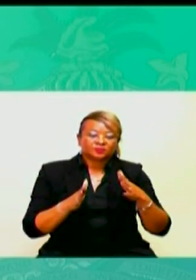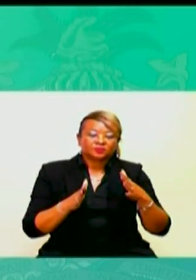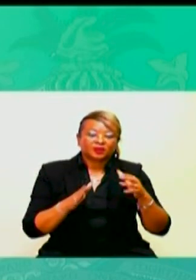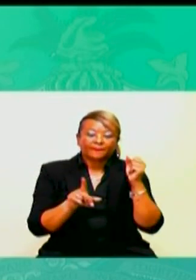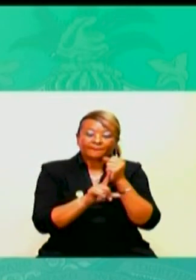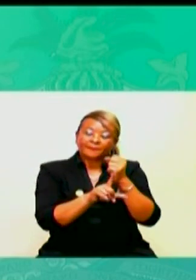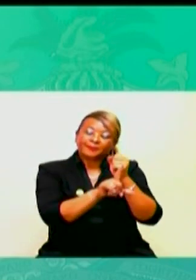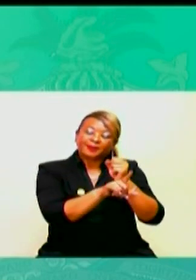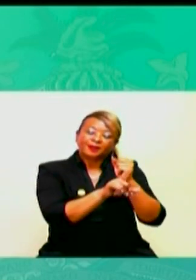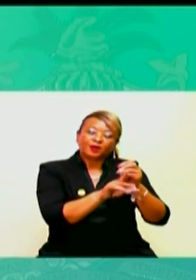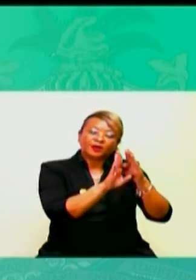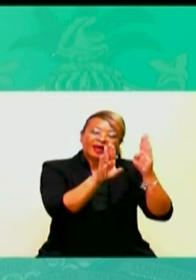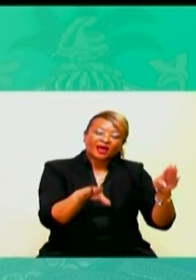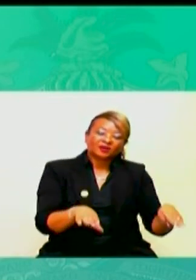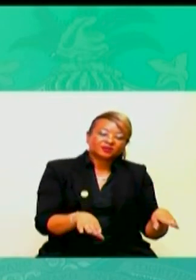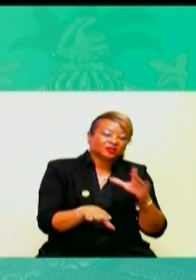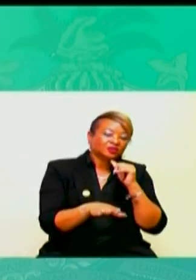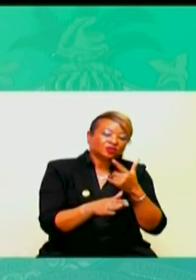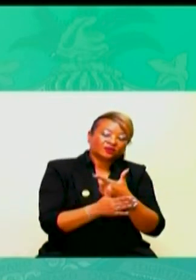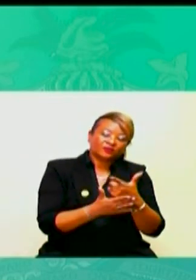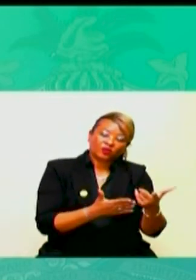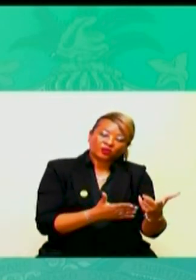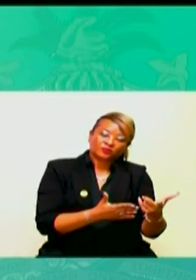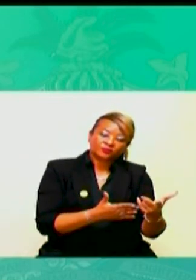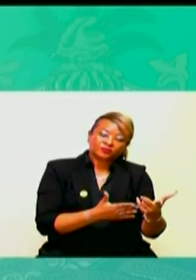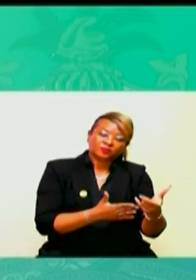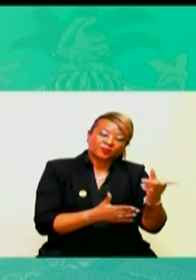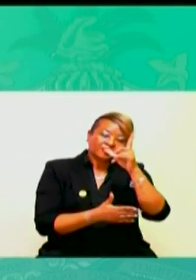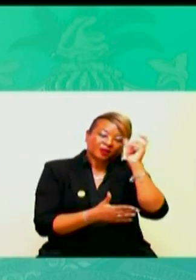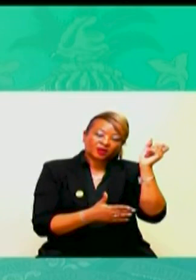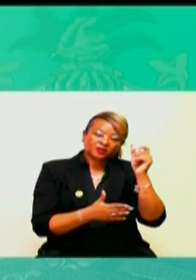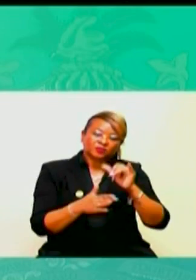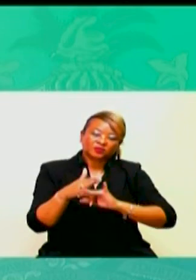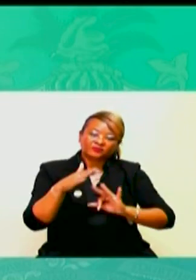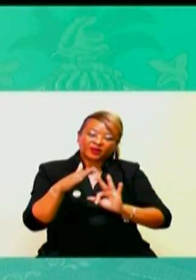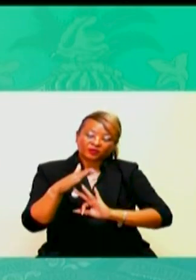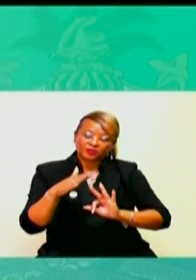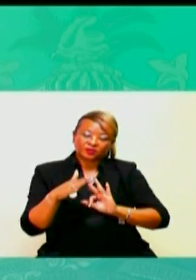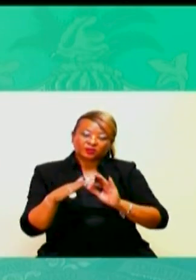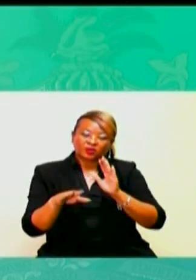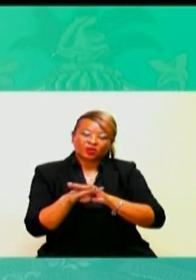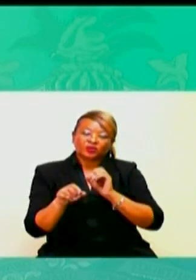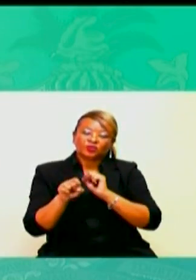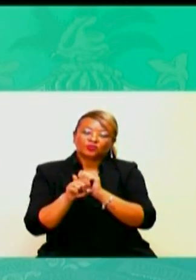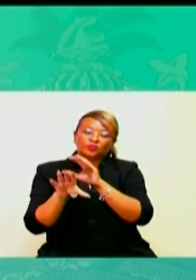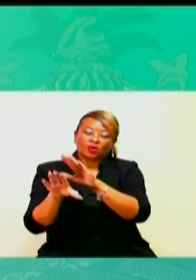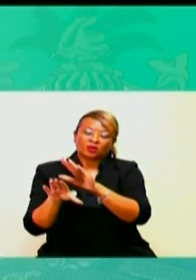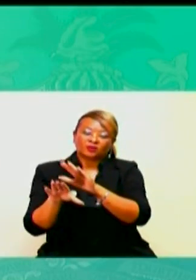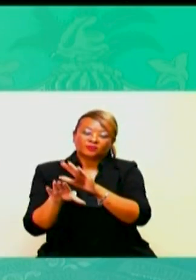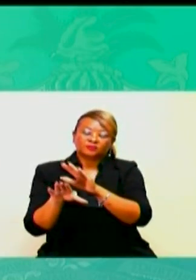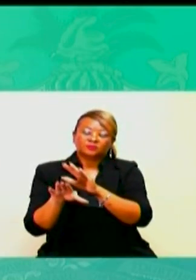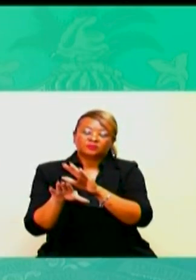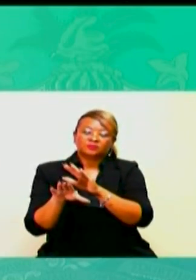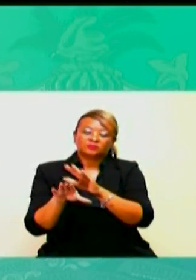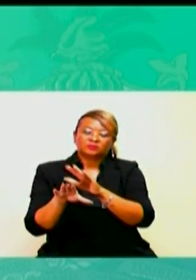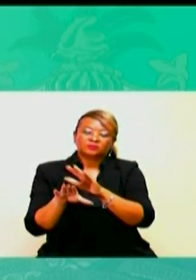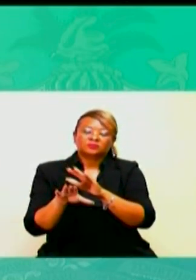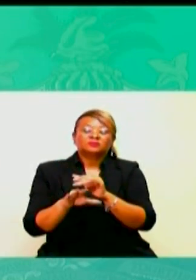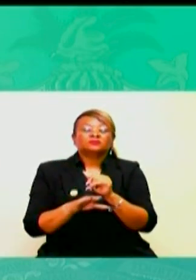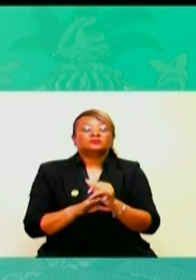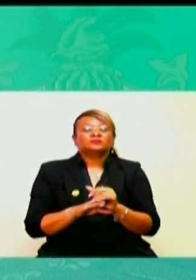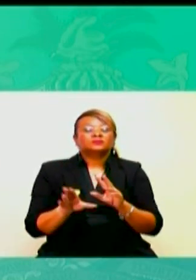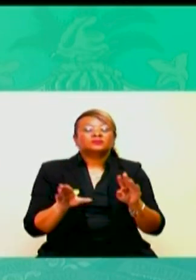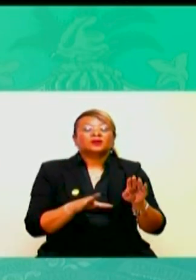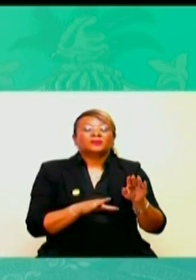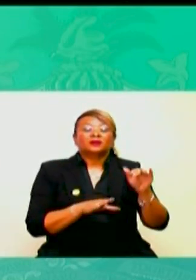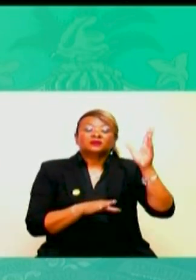house, and it did not fall, for it was founded on the rock. Madam Speaker,